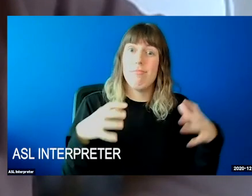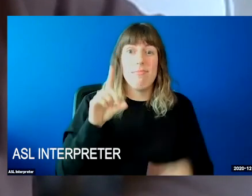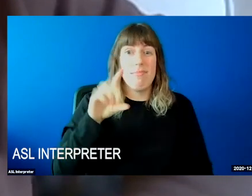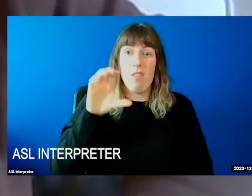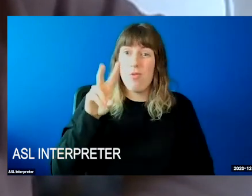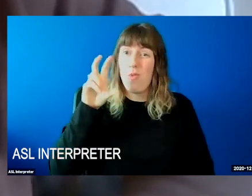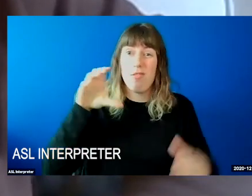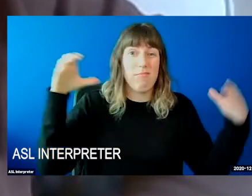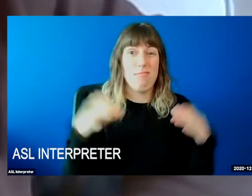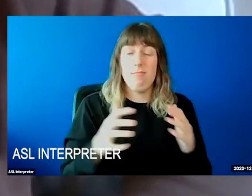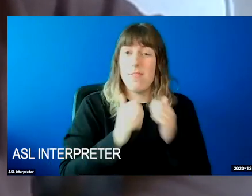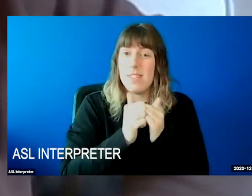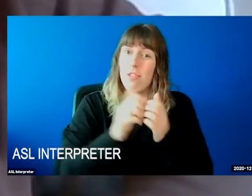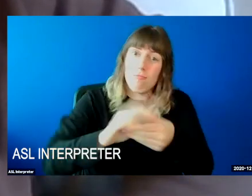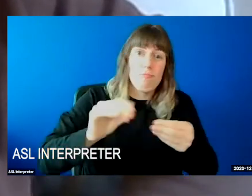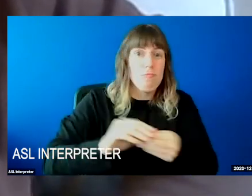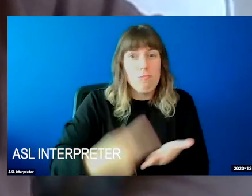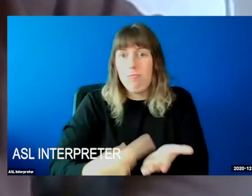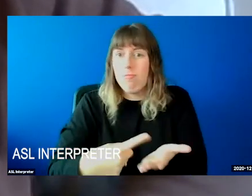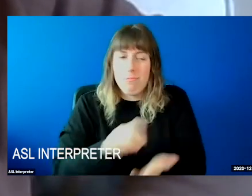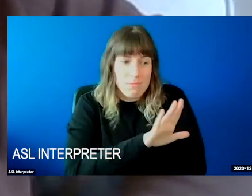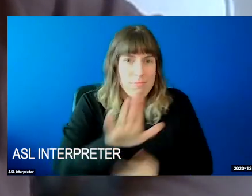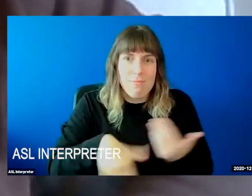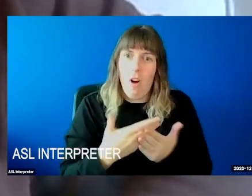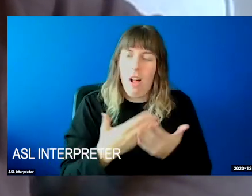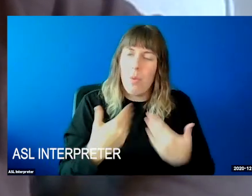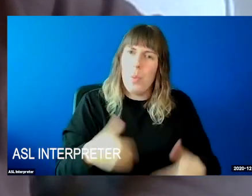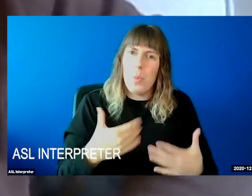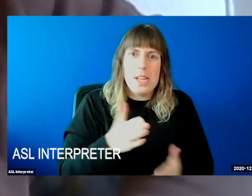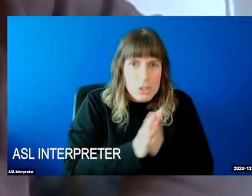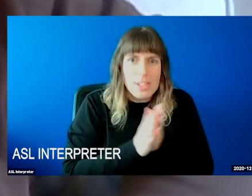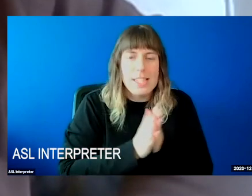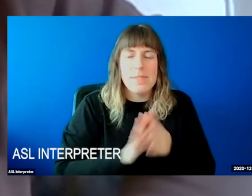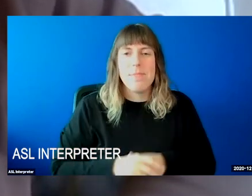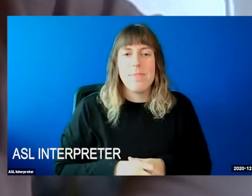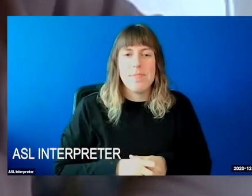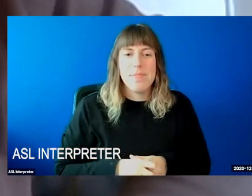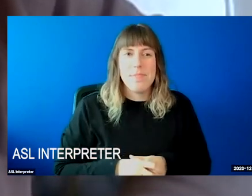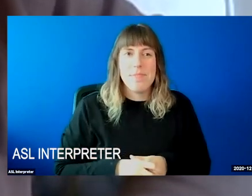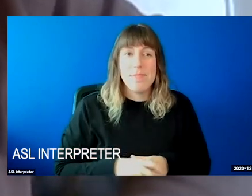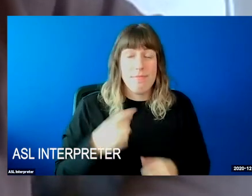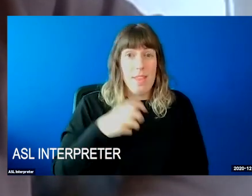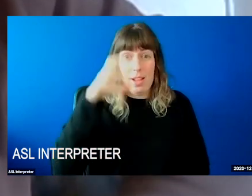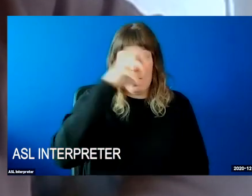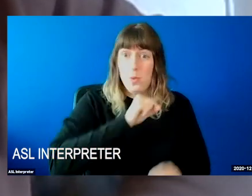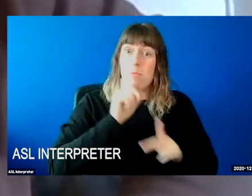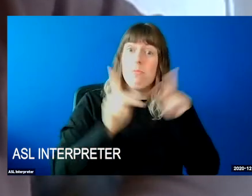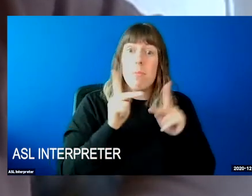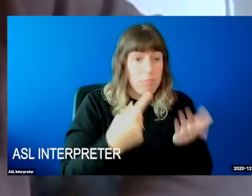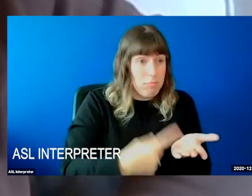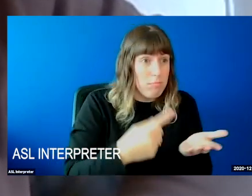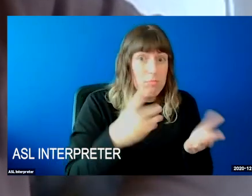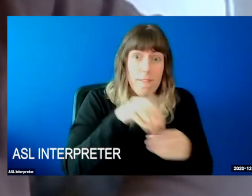engage in the hundreds in terms of people coming together and expressing interest. And I'm sure people are going back